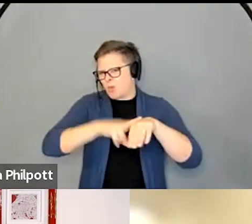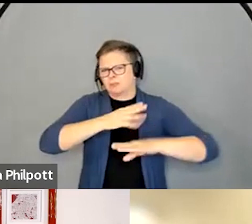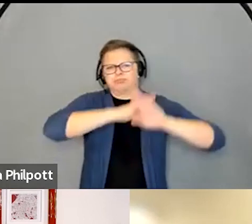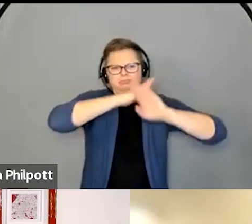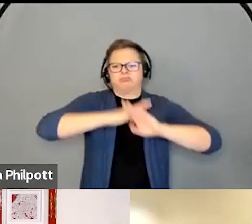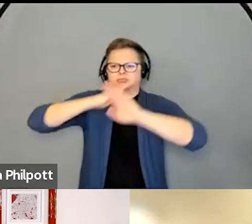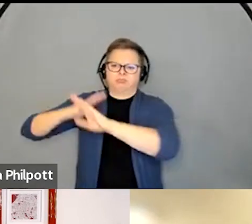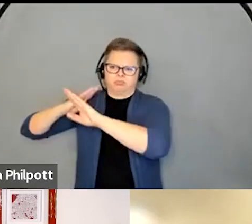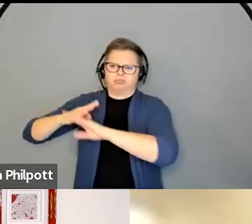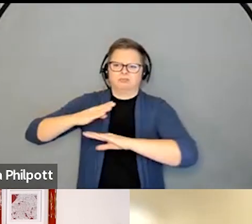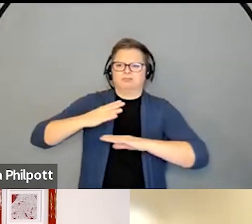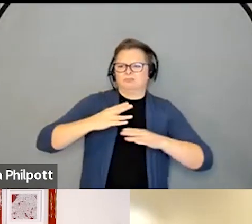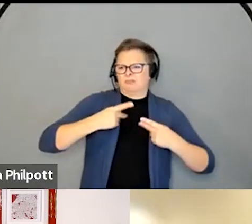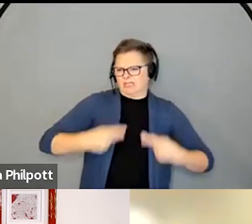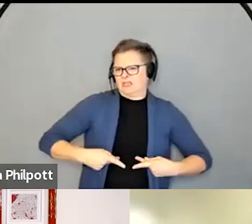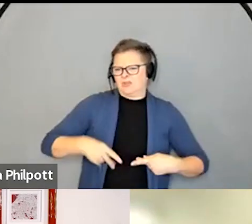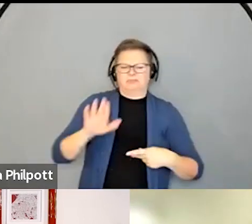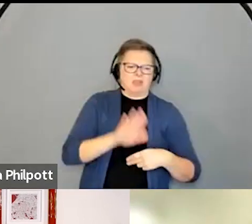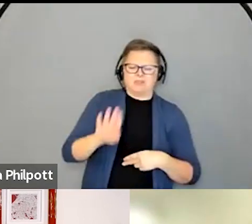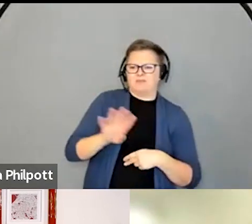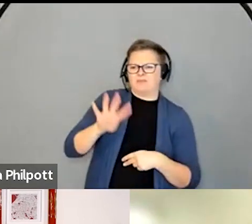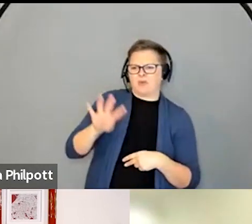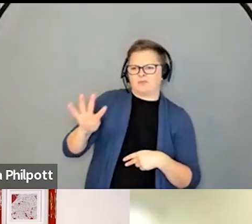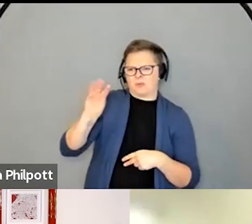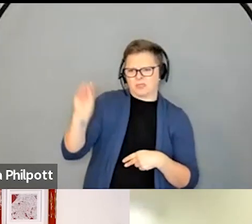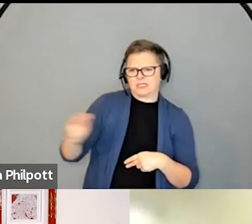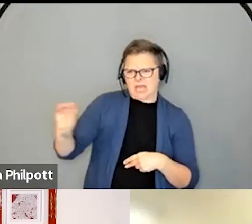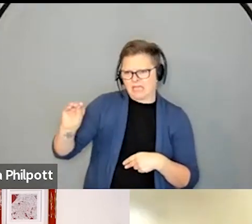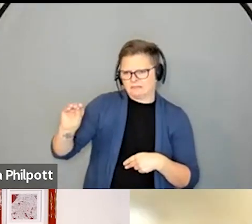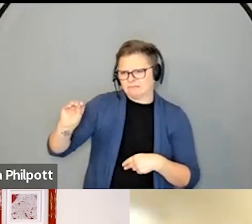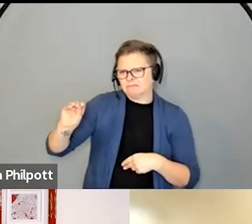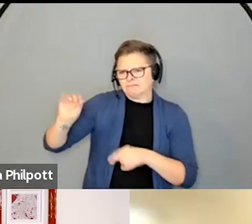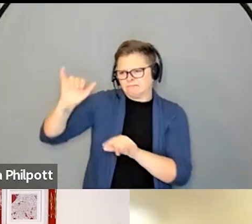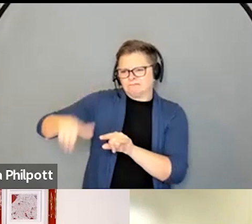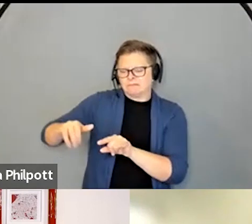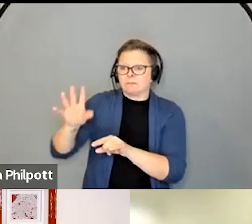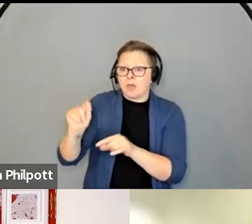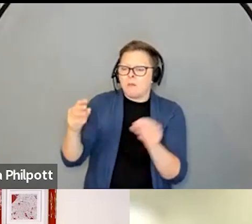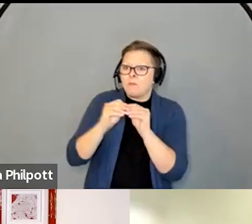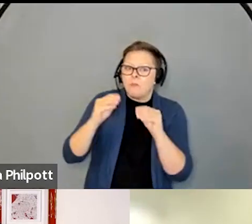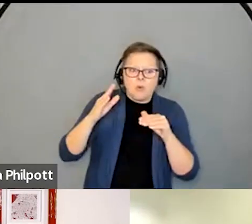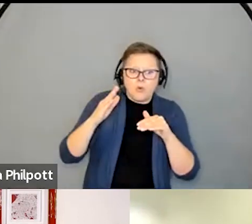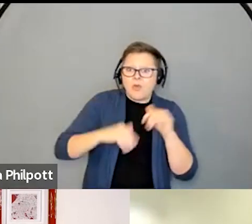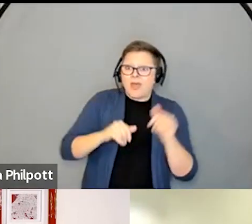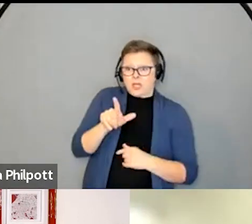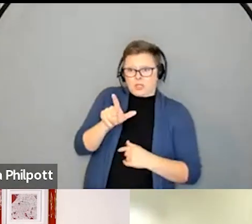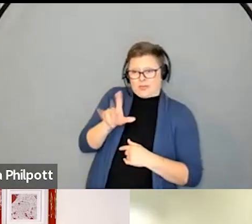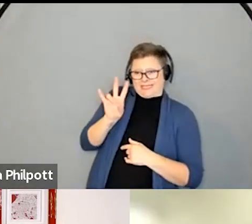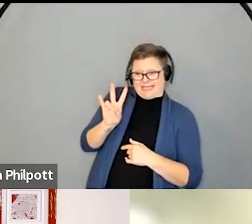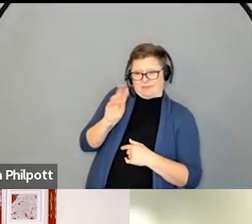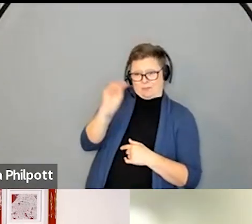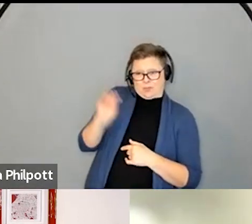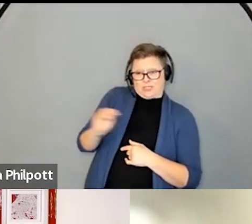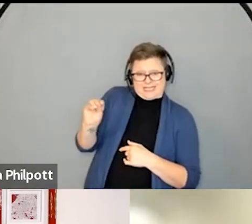barriers. Around 44%, we came in with those types of answers, but more than a quarter, 27% of participants